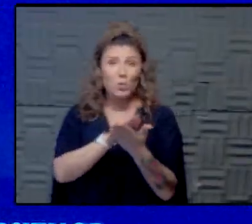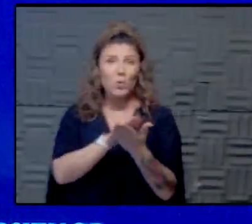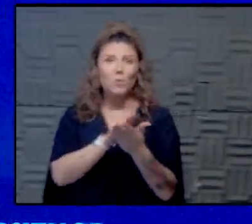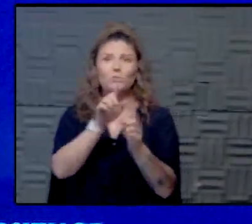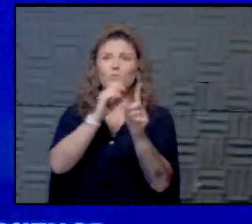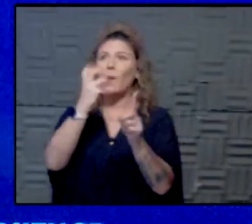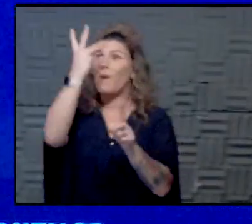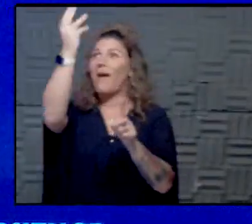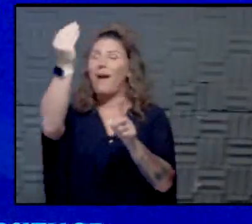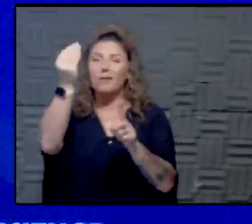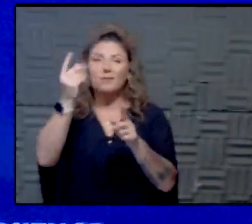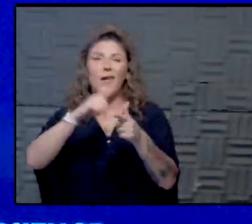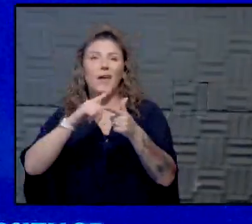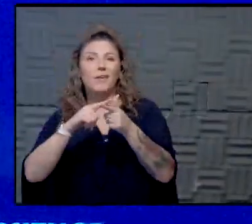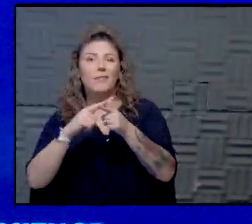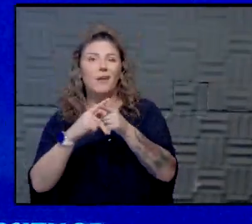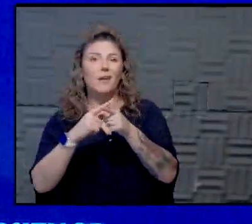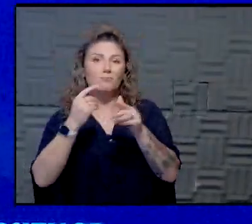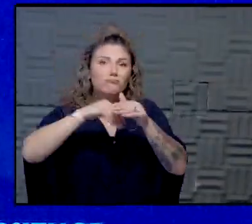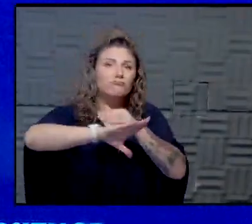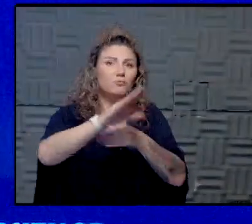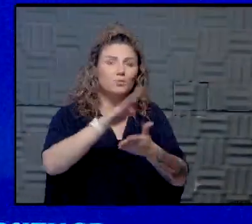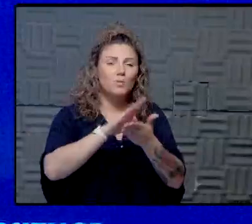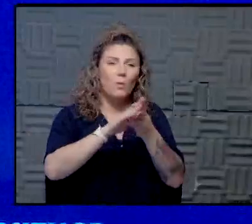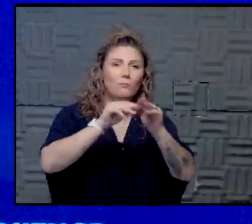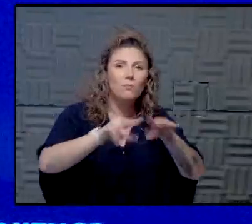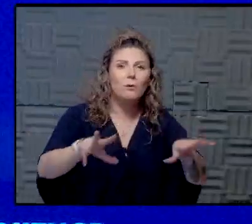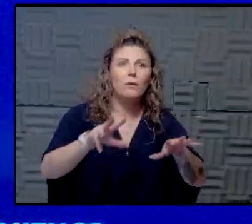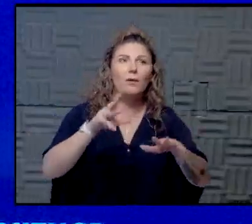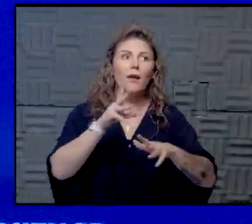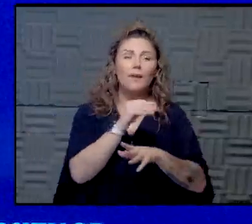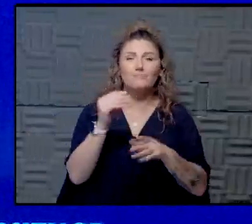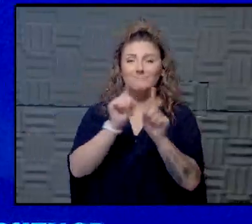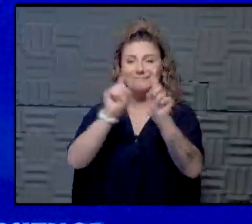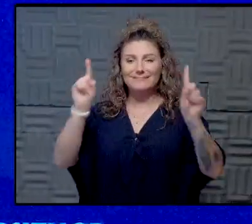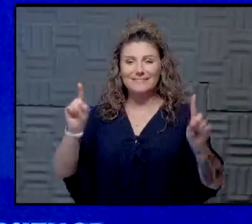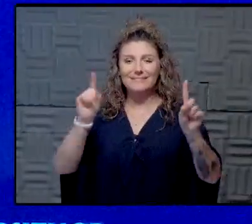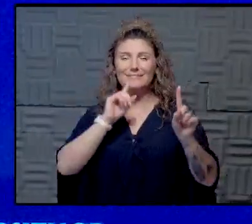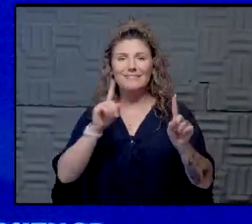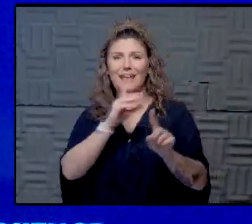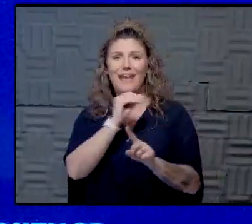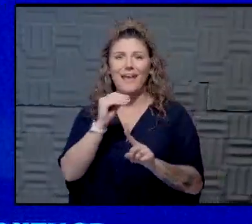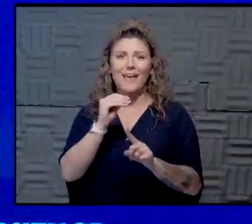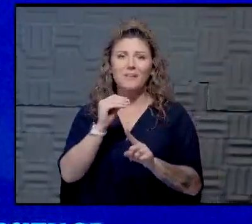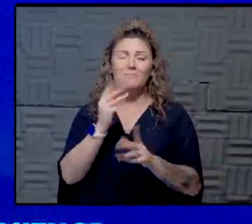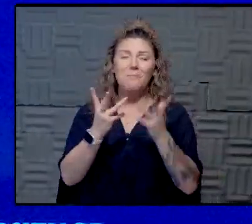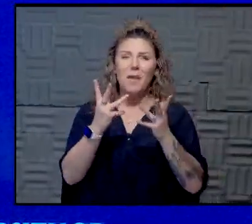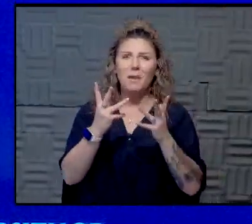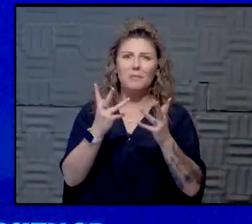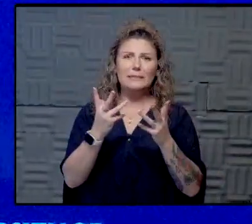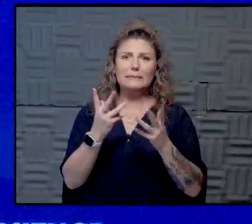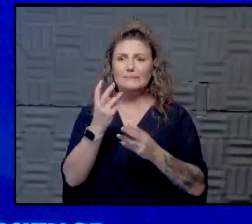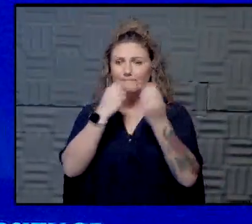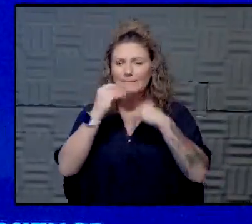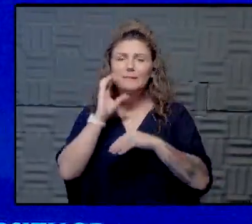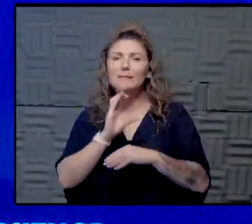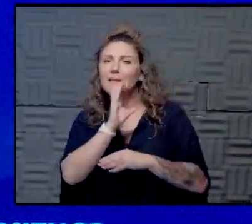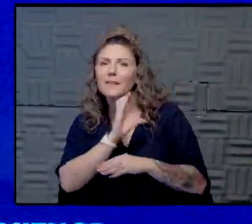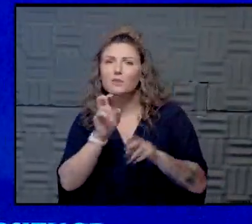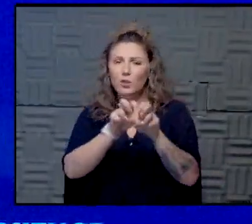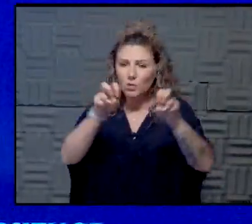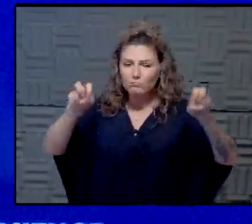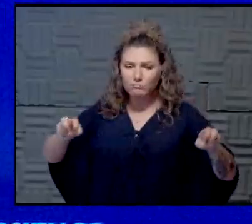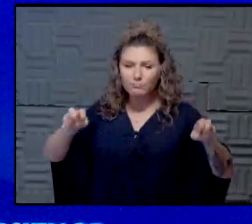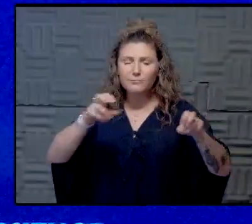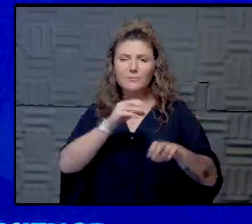the distancing as much as possible, not eating, say in the cafeteria, and doing all of those things. Another good recent article that